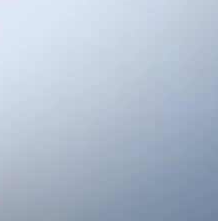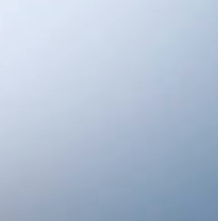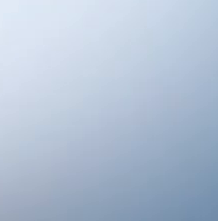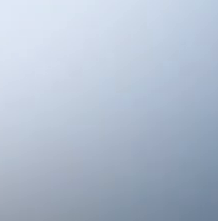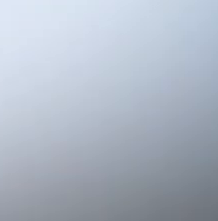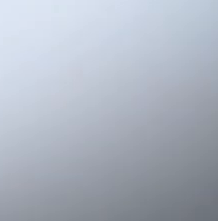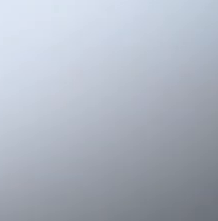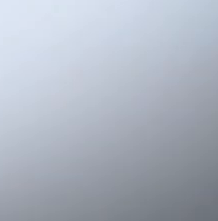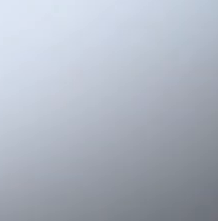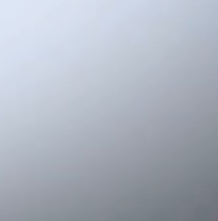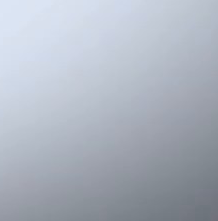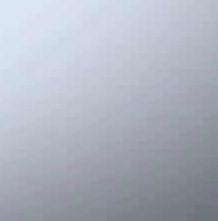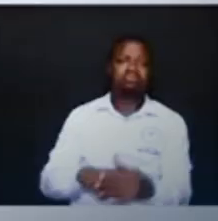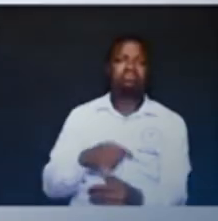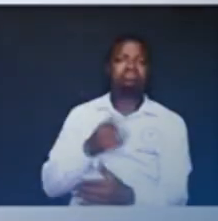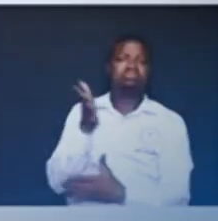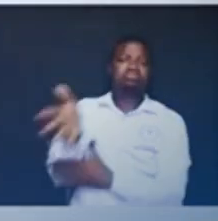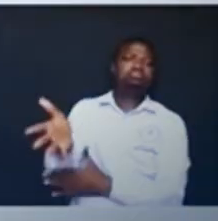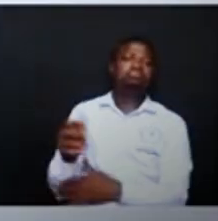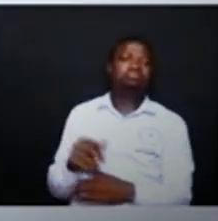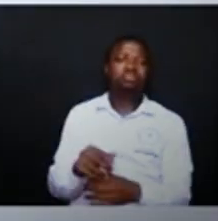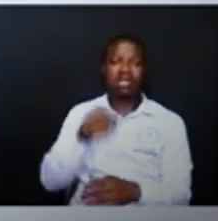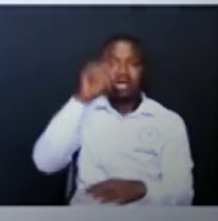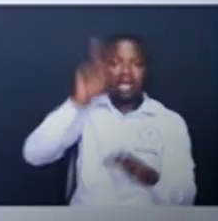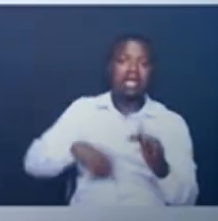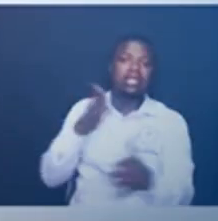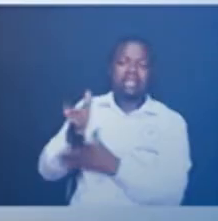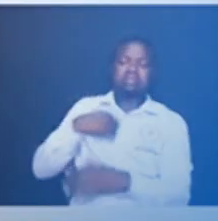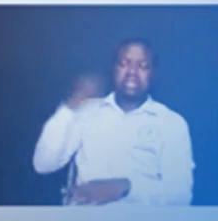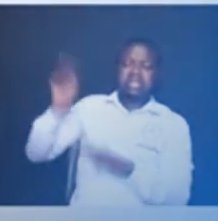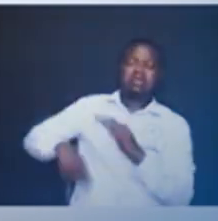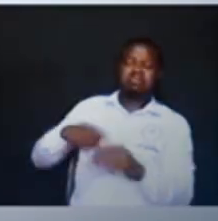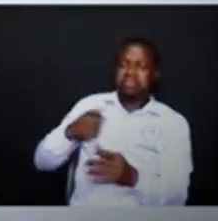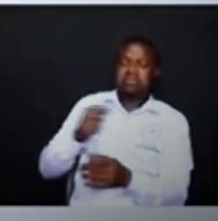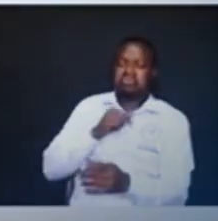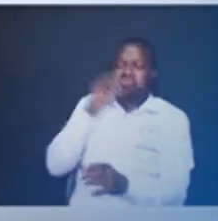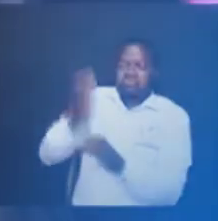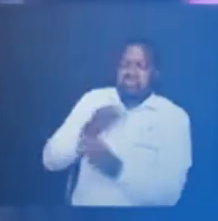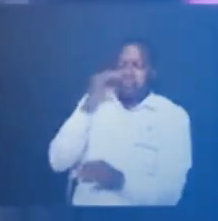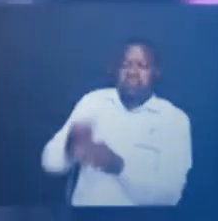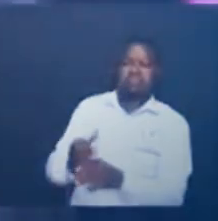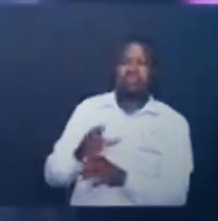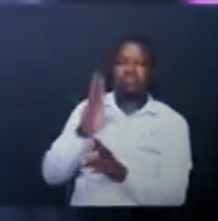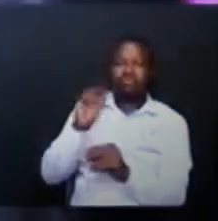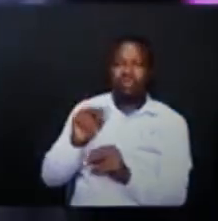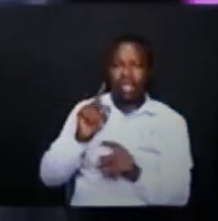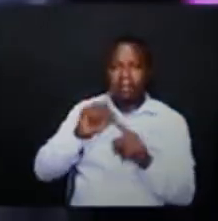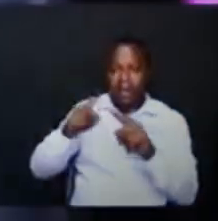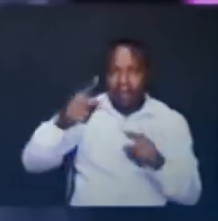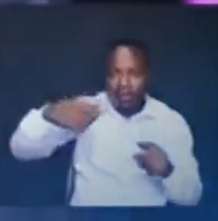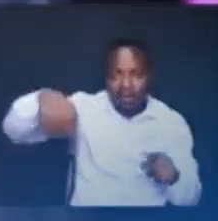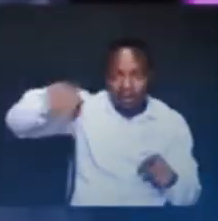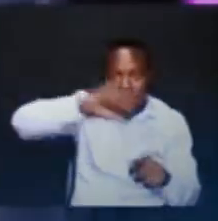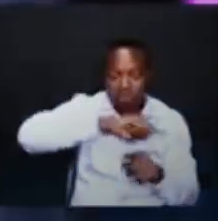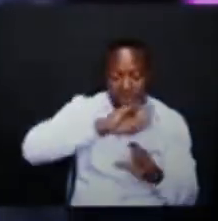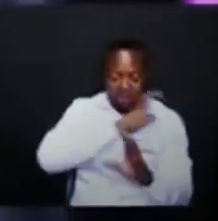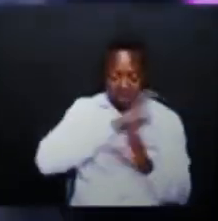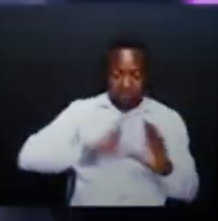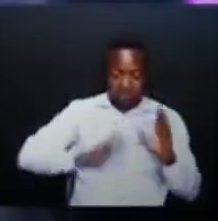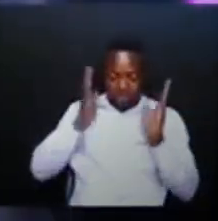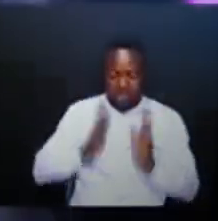won tumi nka se we emfa ho. We as Christians need to seek the peace and prosperity of our